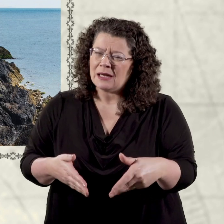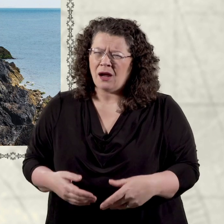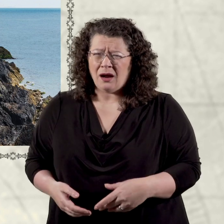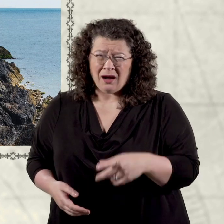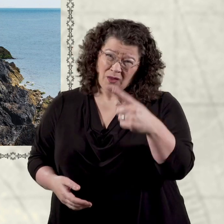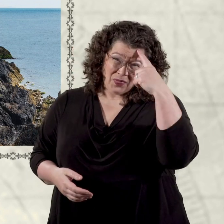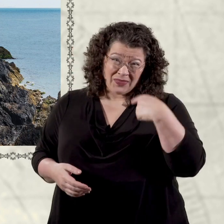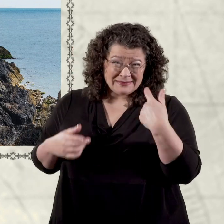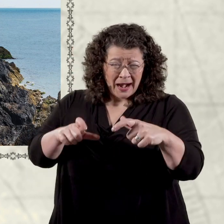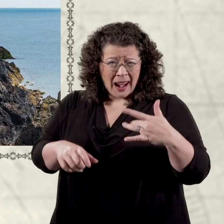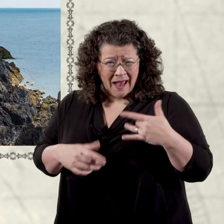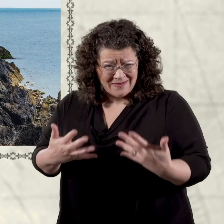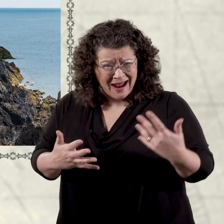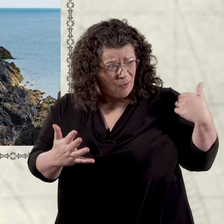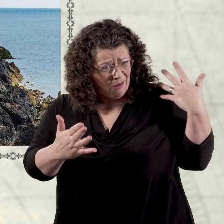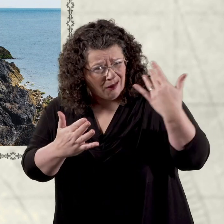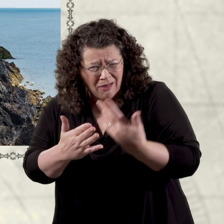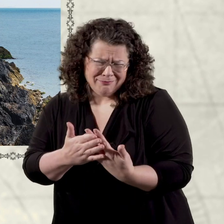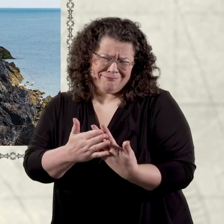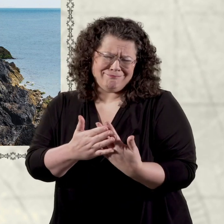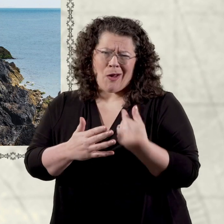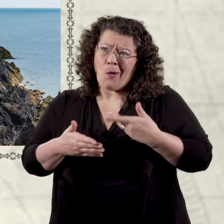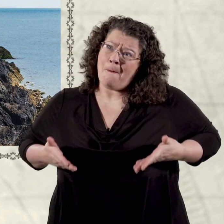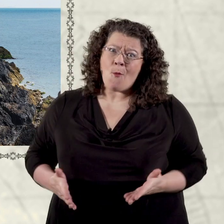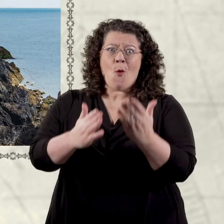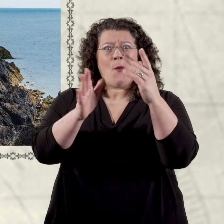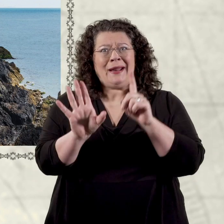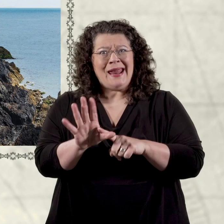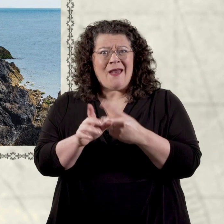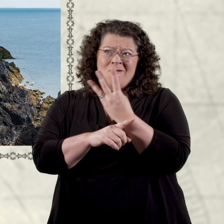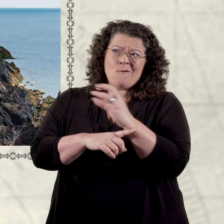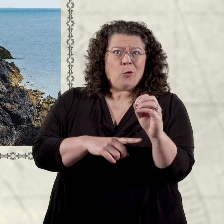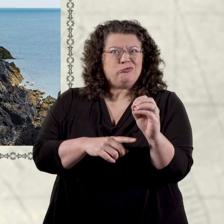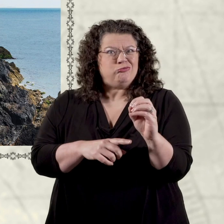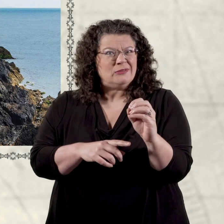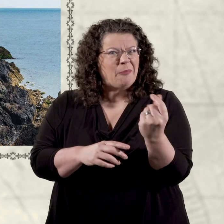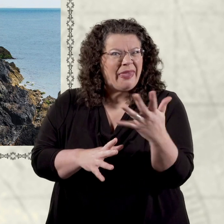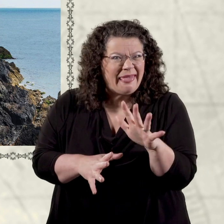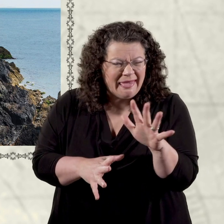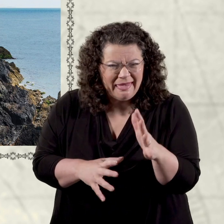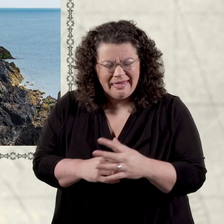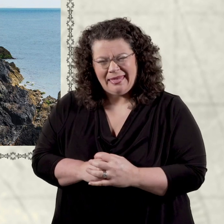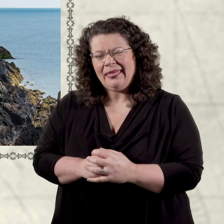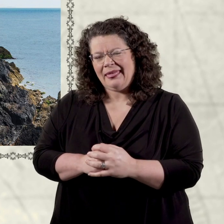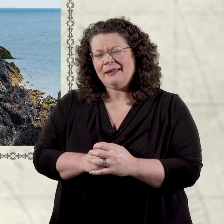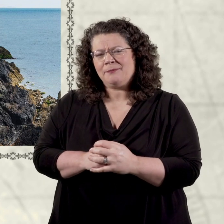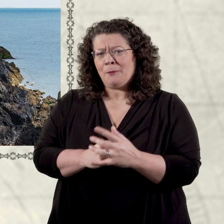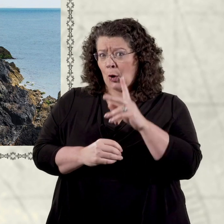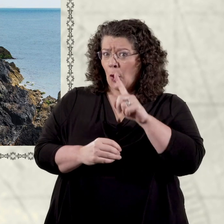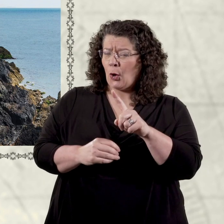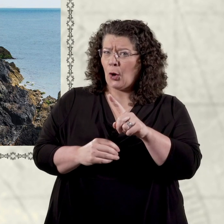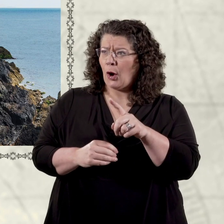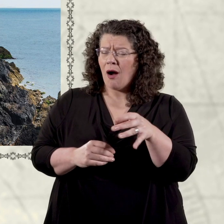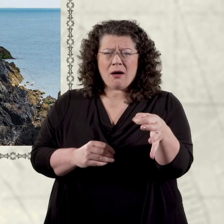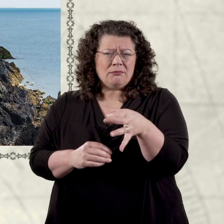on. You didn't think I was still alive, did you? I was born in the year 400 and something. But